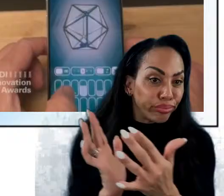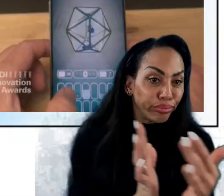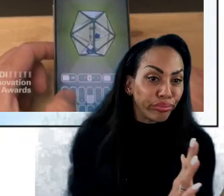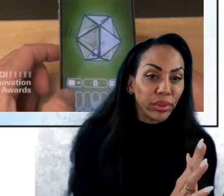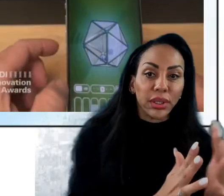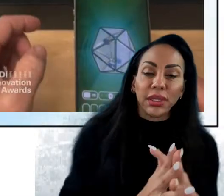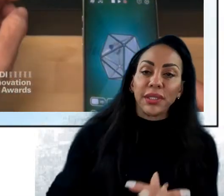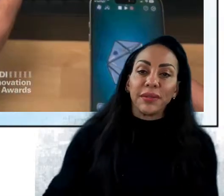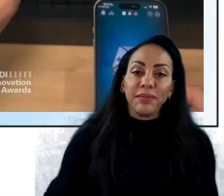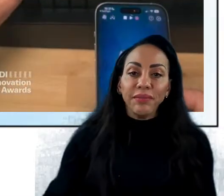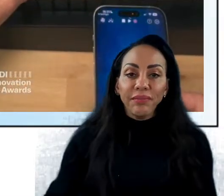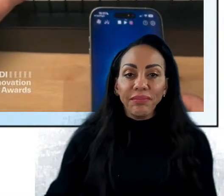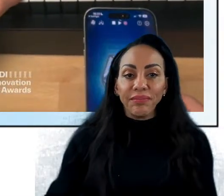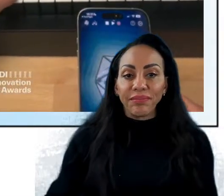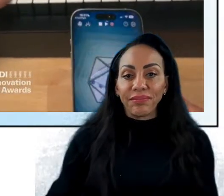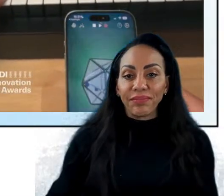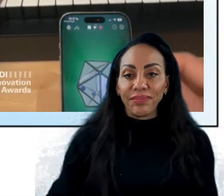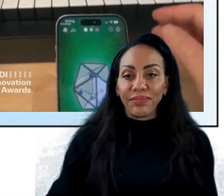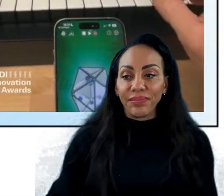to Pete.